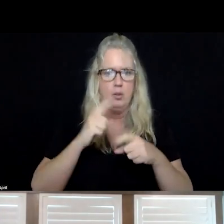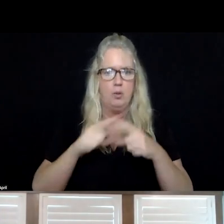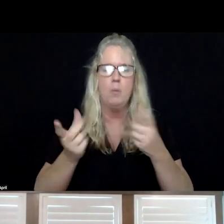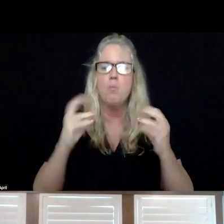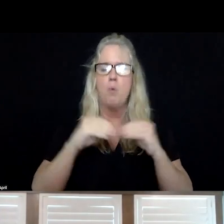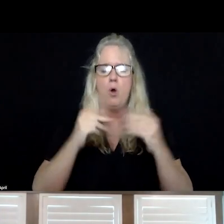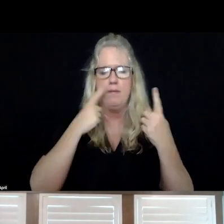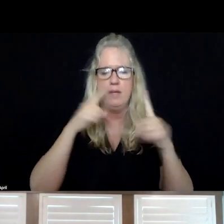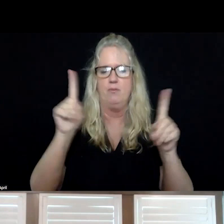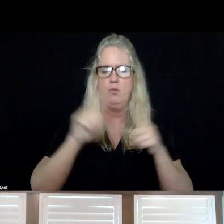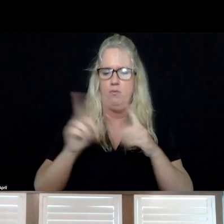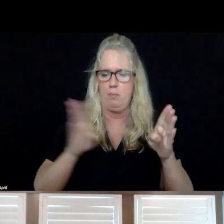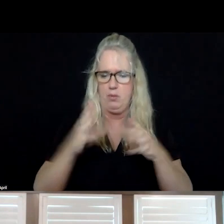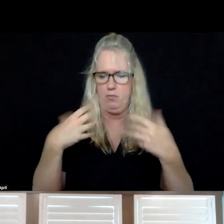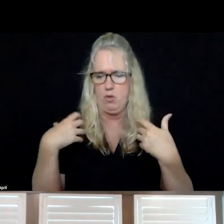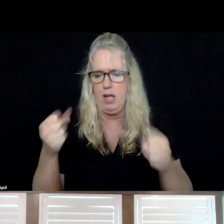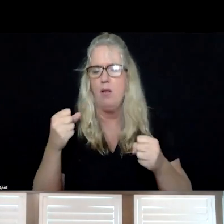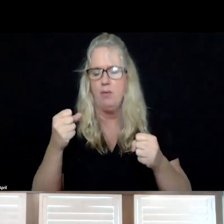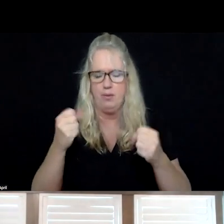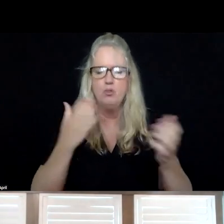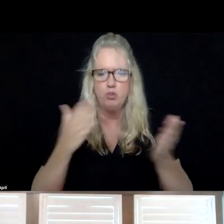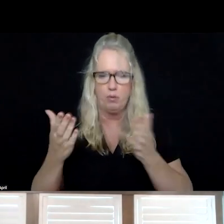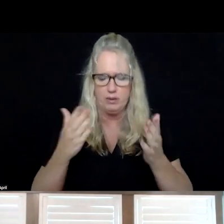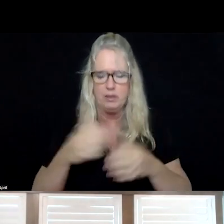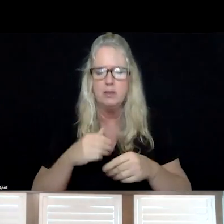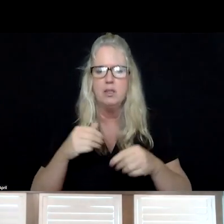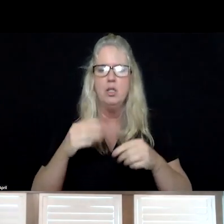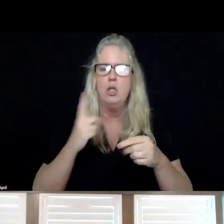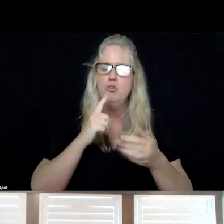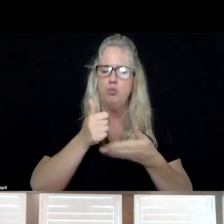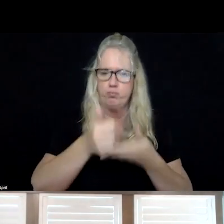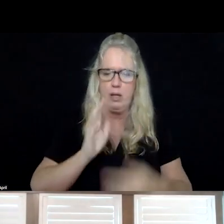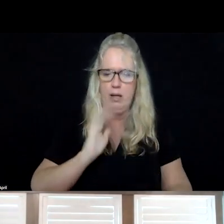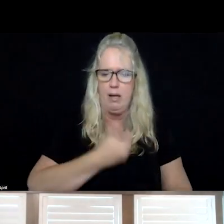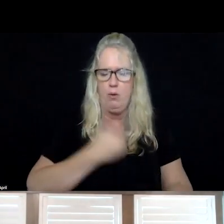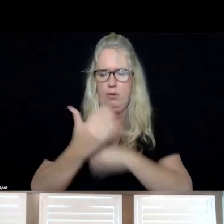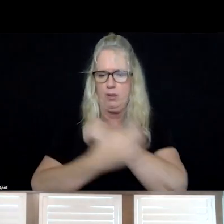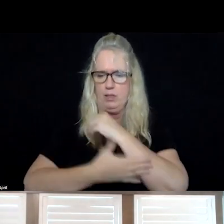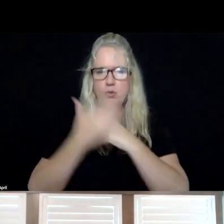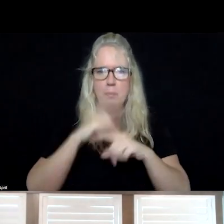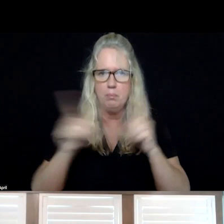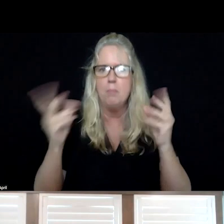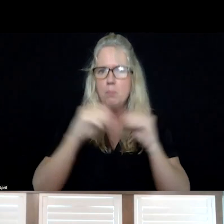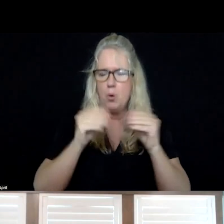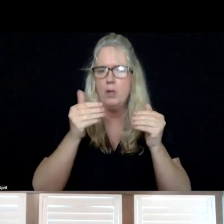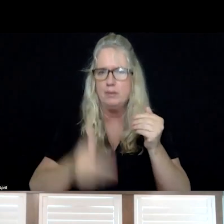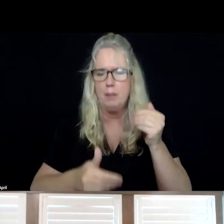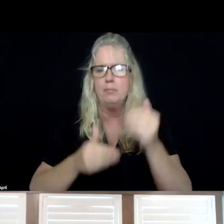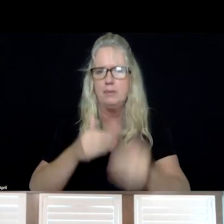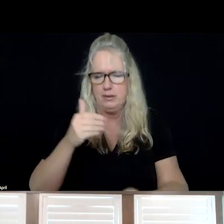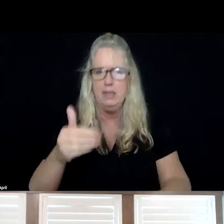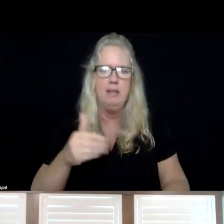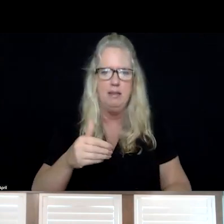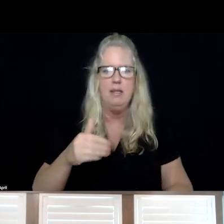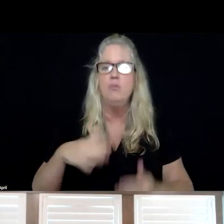effective behavioral health crisis services system to serve our country. But there are more steps, and one of those